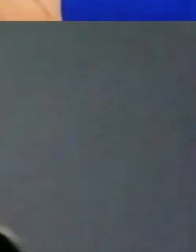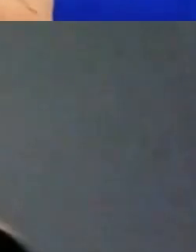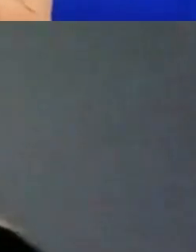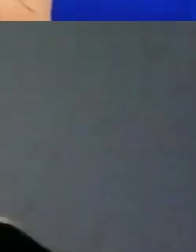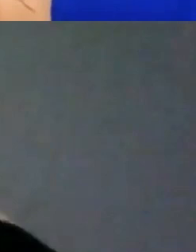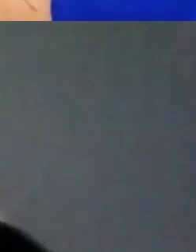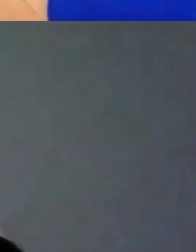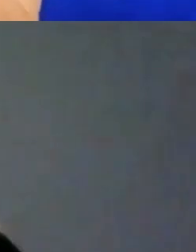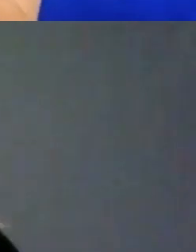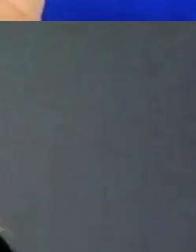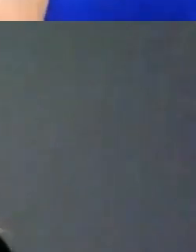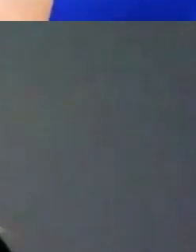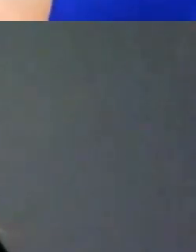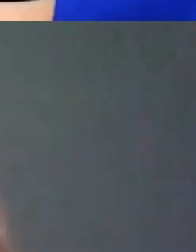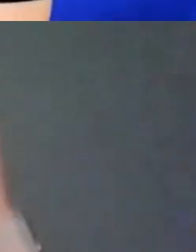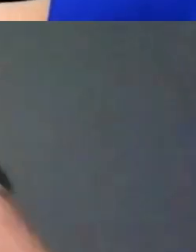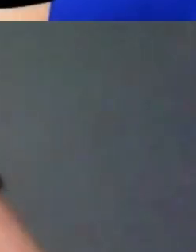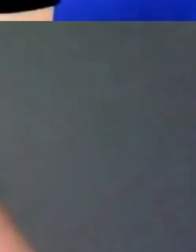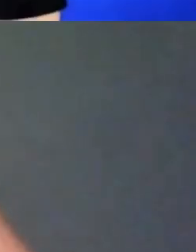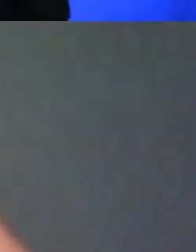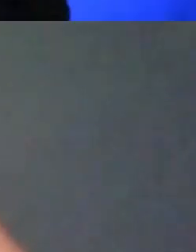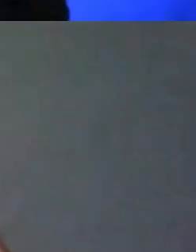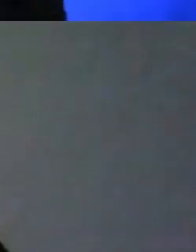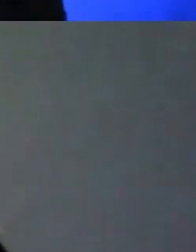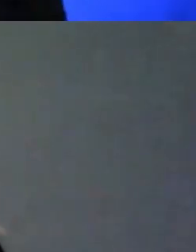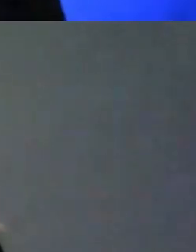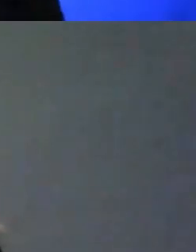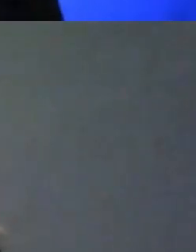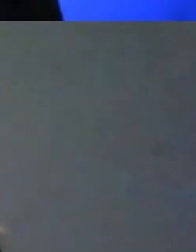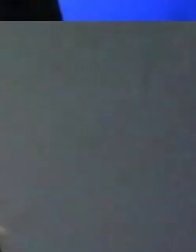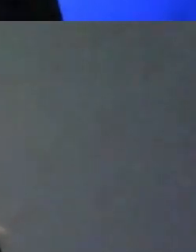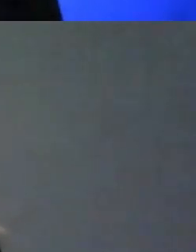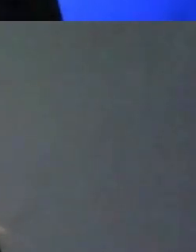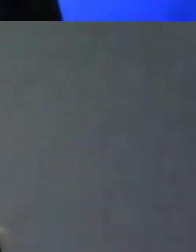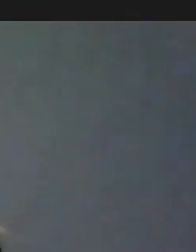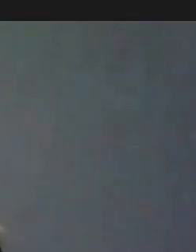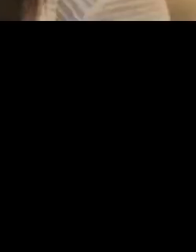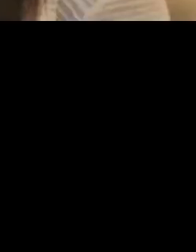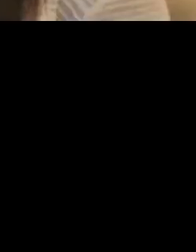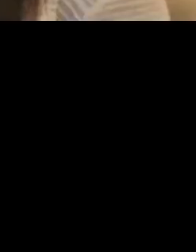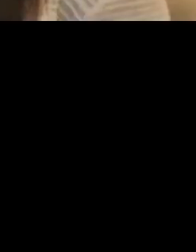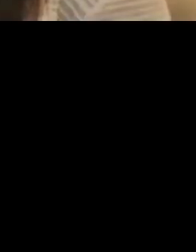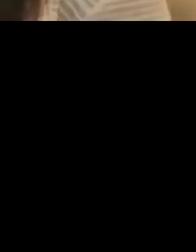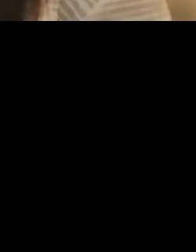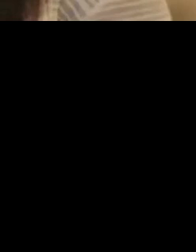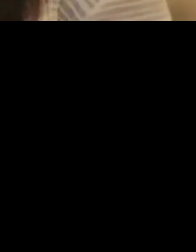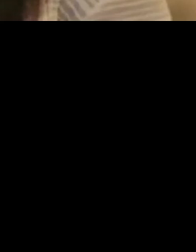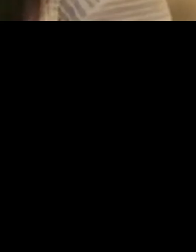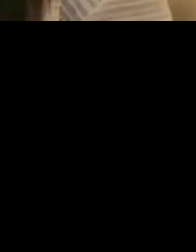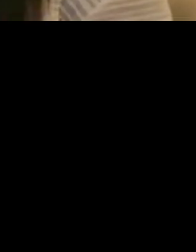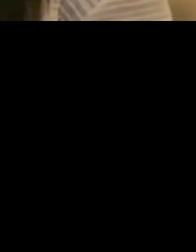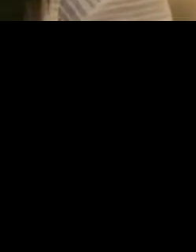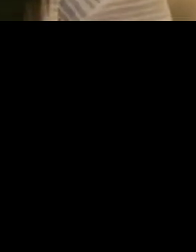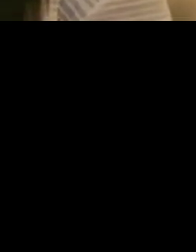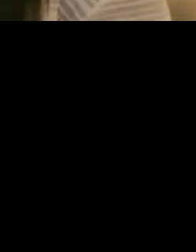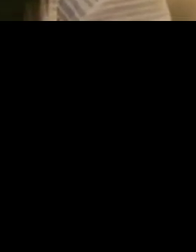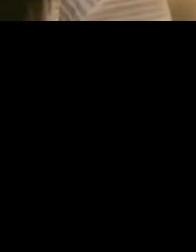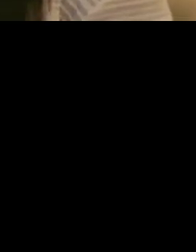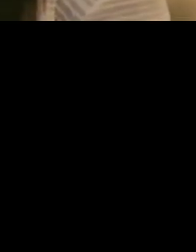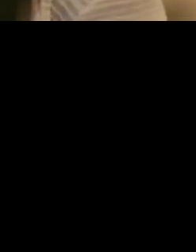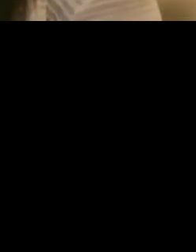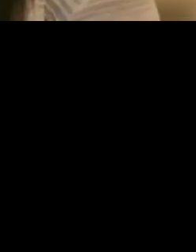keep in mind, and as you're identifying as a racial ethnic minority person.